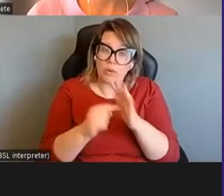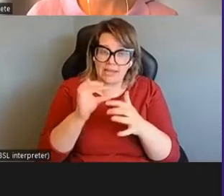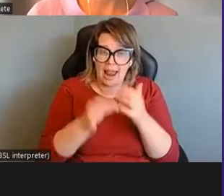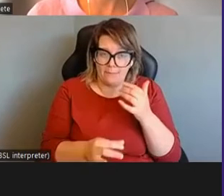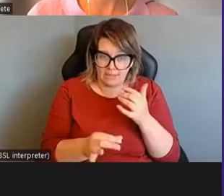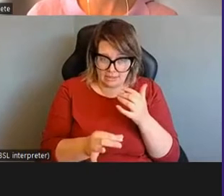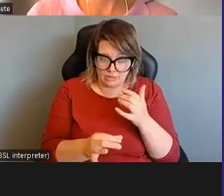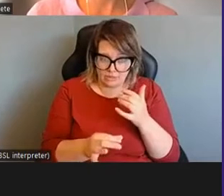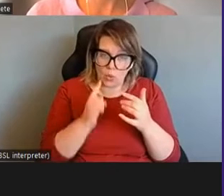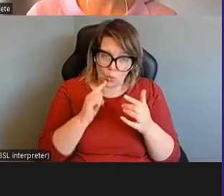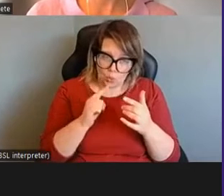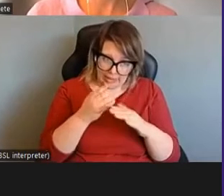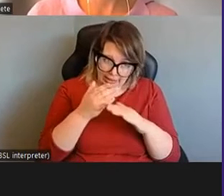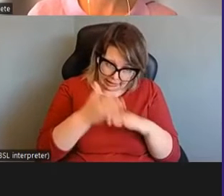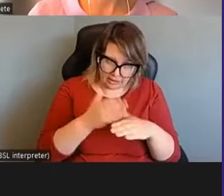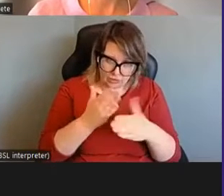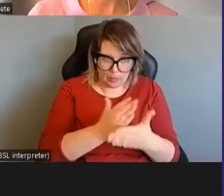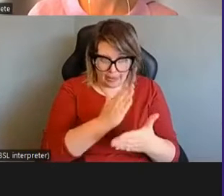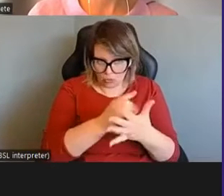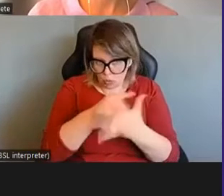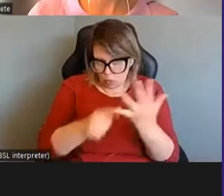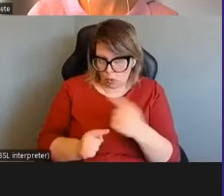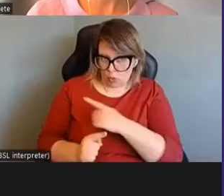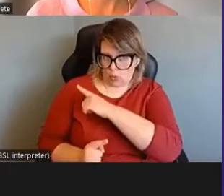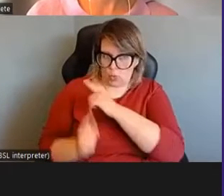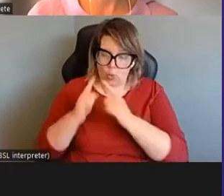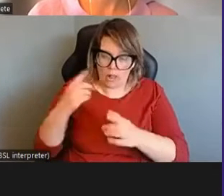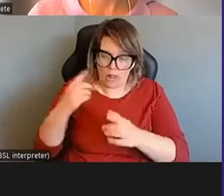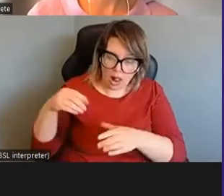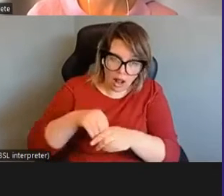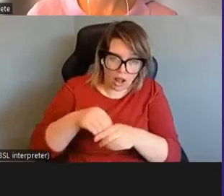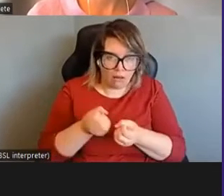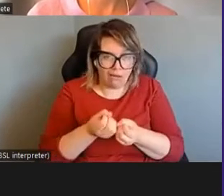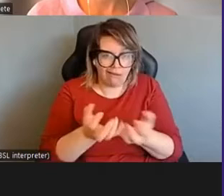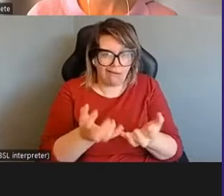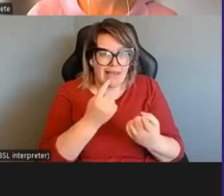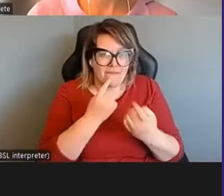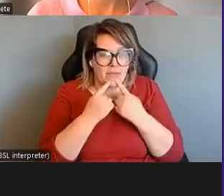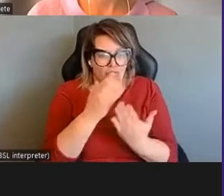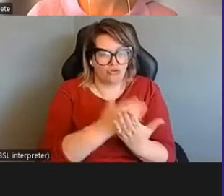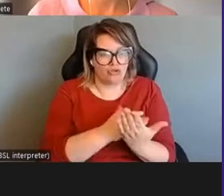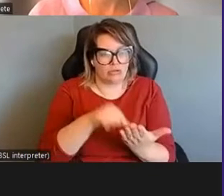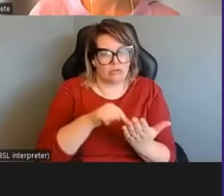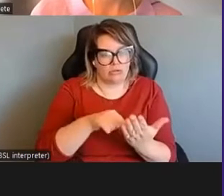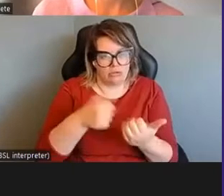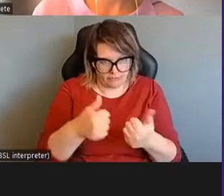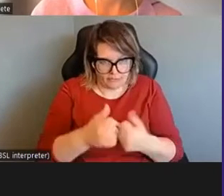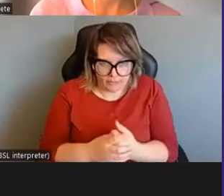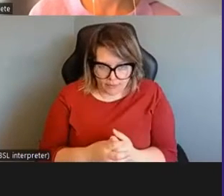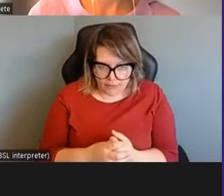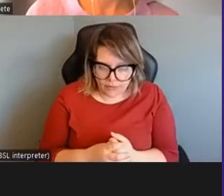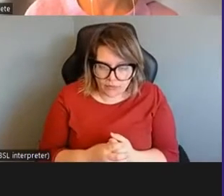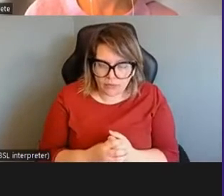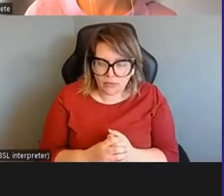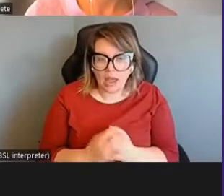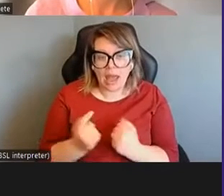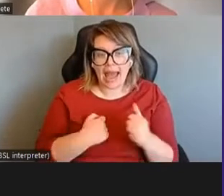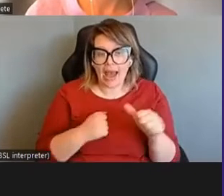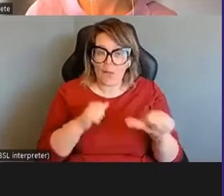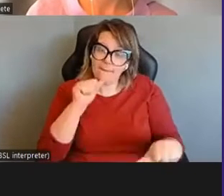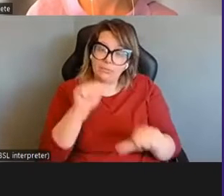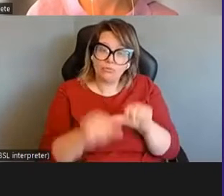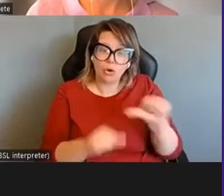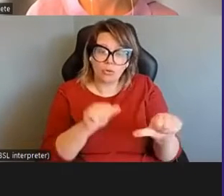then work hard on ensuring that they are community-led all the way. Now, as far as our process for